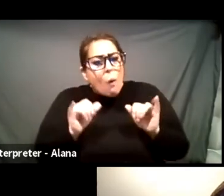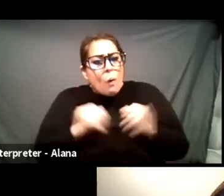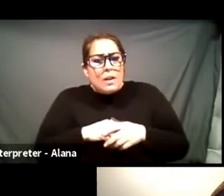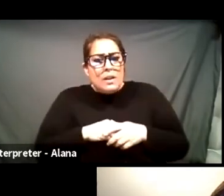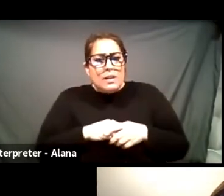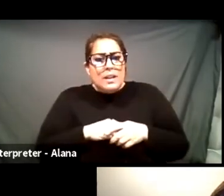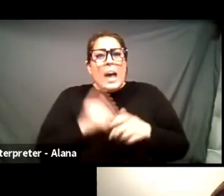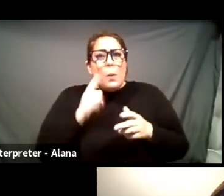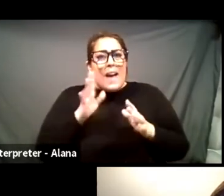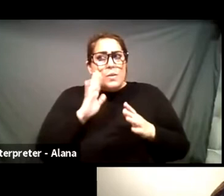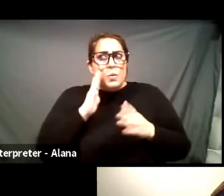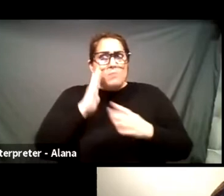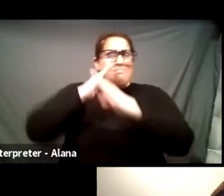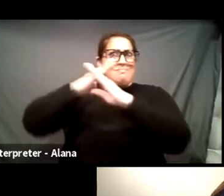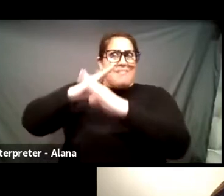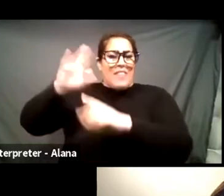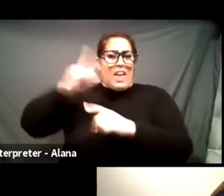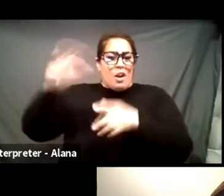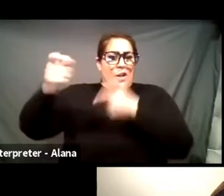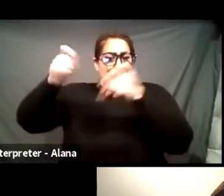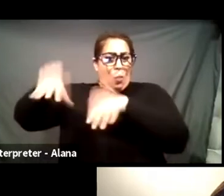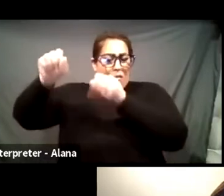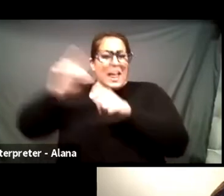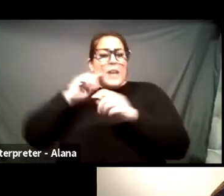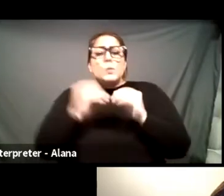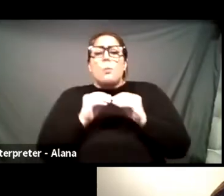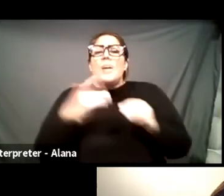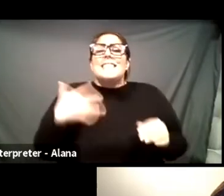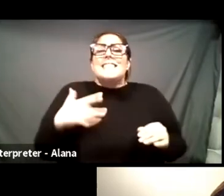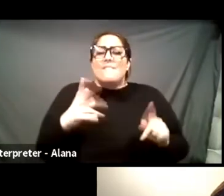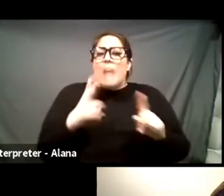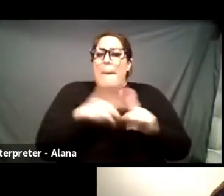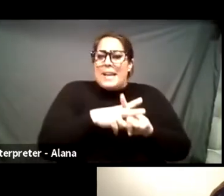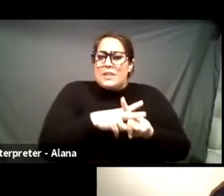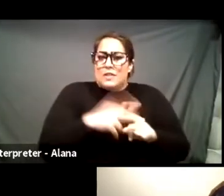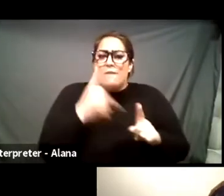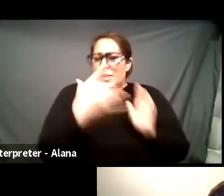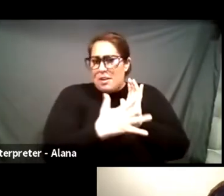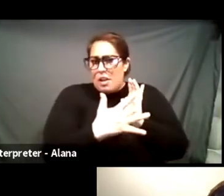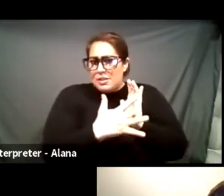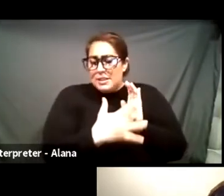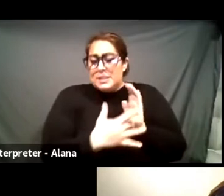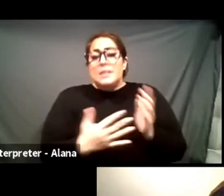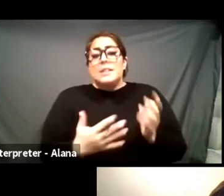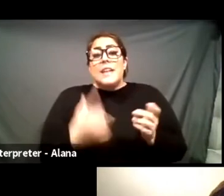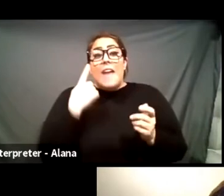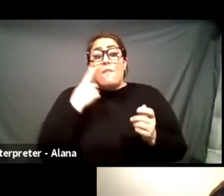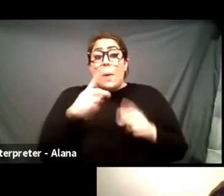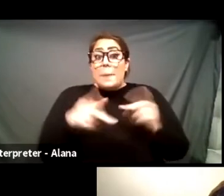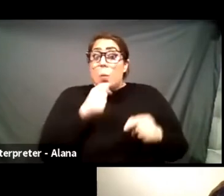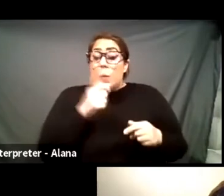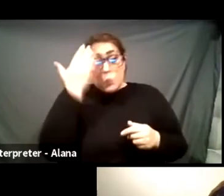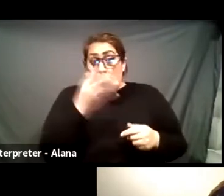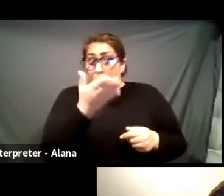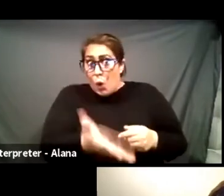that sensitively? And maybe just to take a step back, which I guess perhaps for people that don't know you might